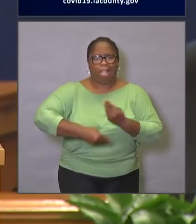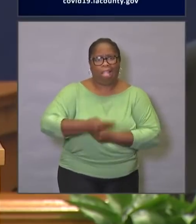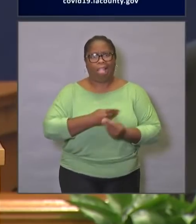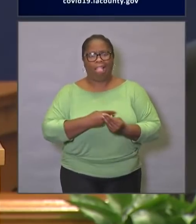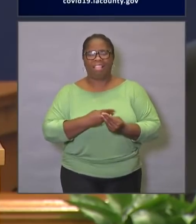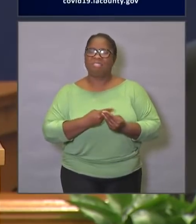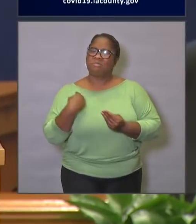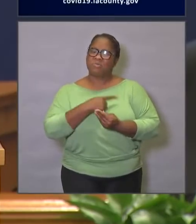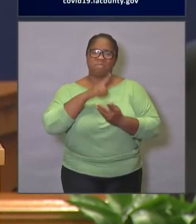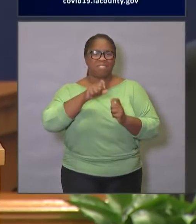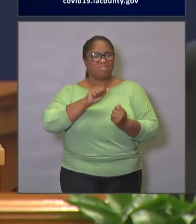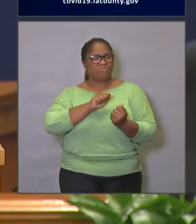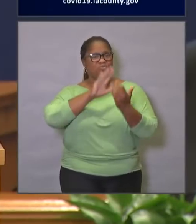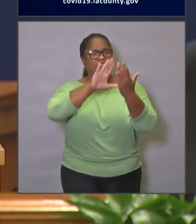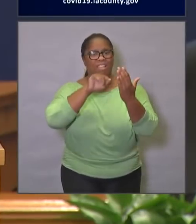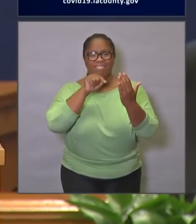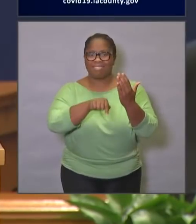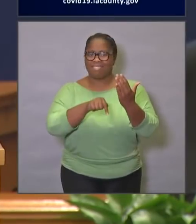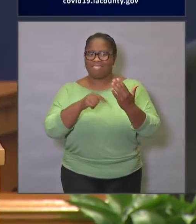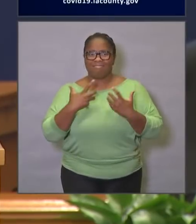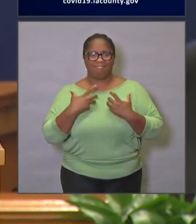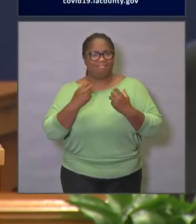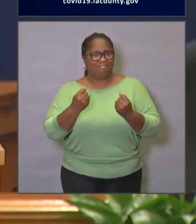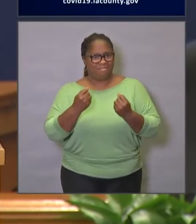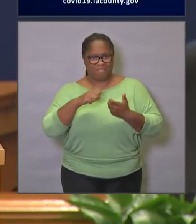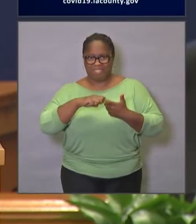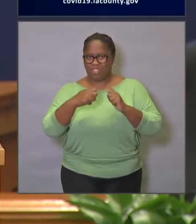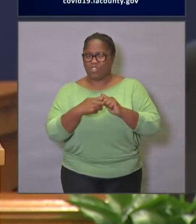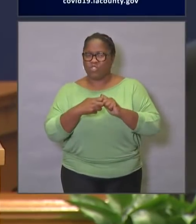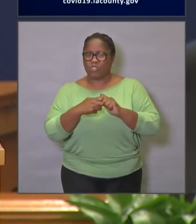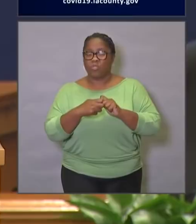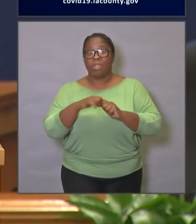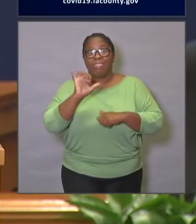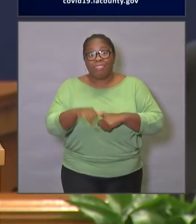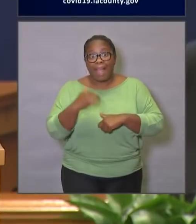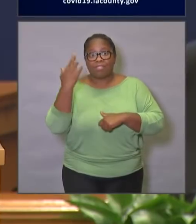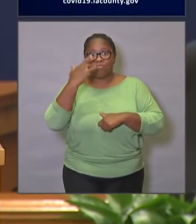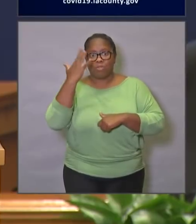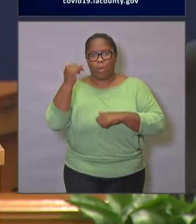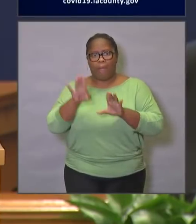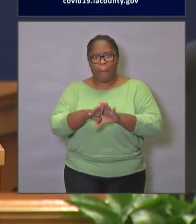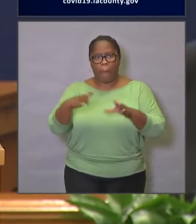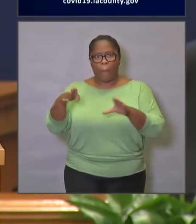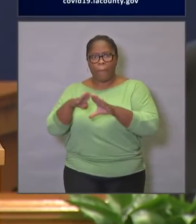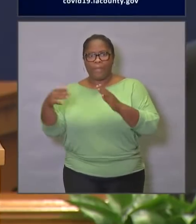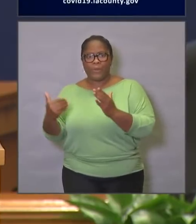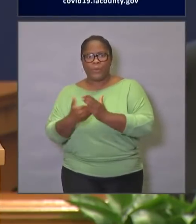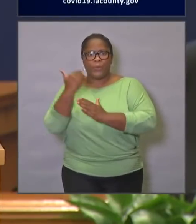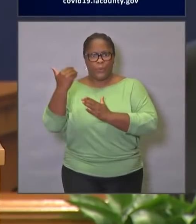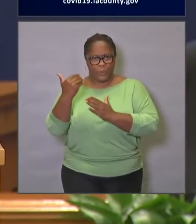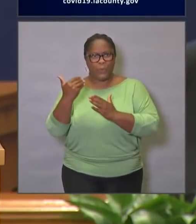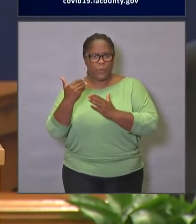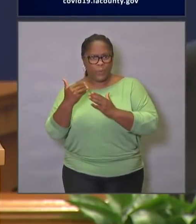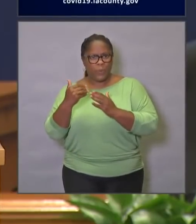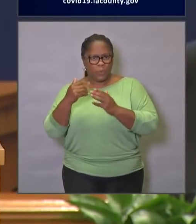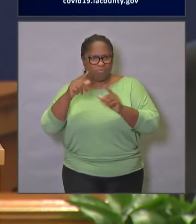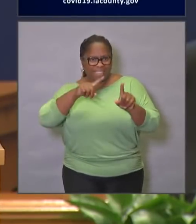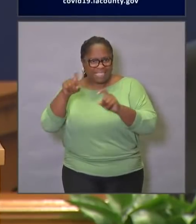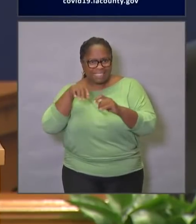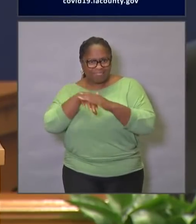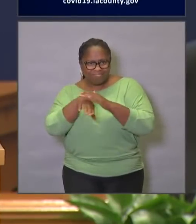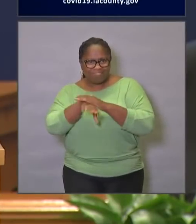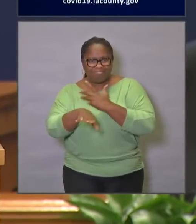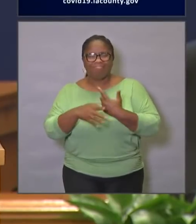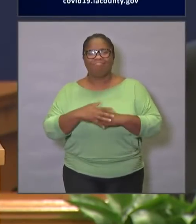open COVID-19 testing sites in areas facing disparities, for Southgate to Azusa to Boyle